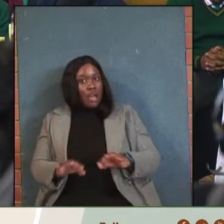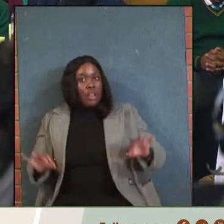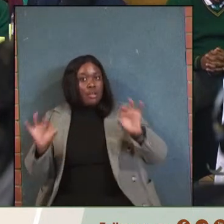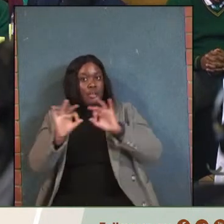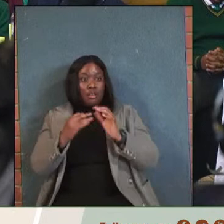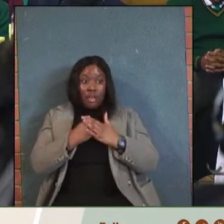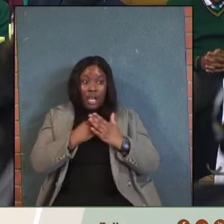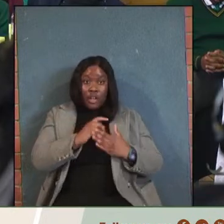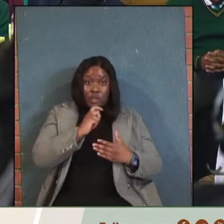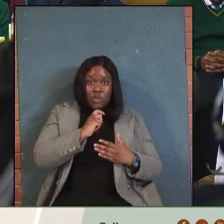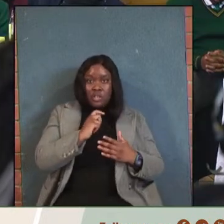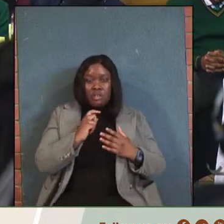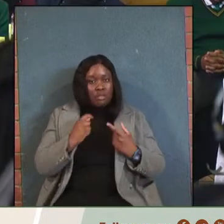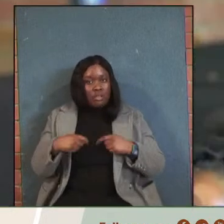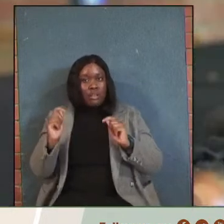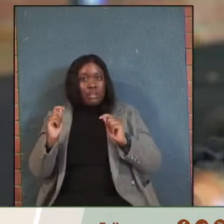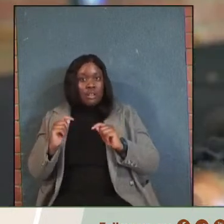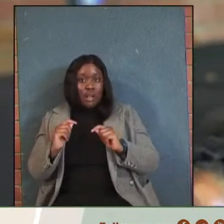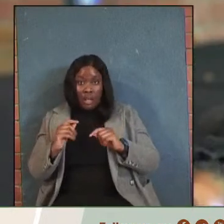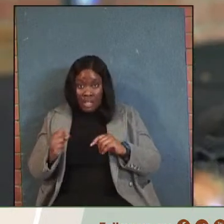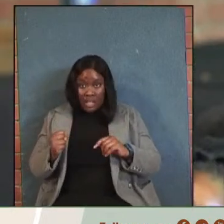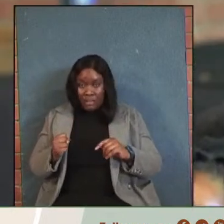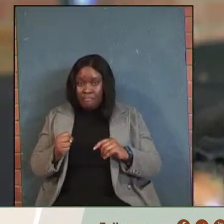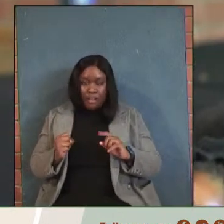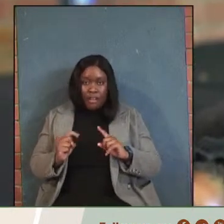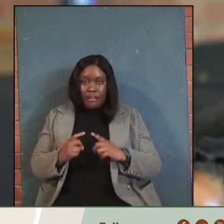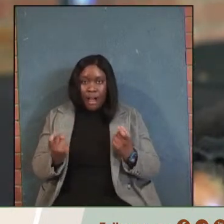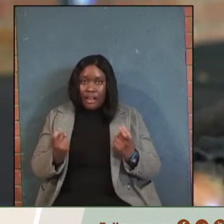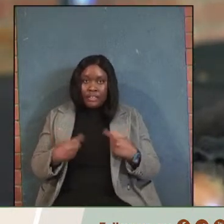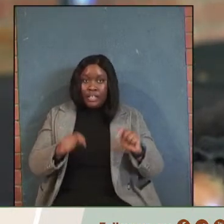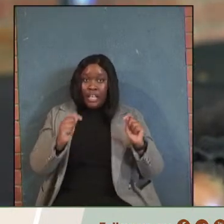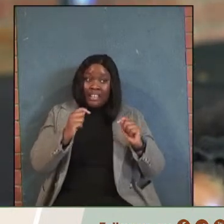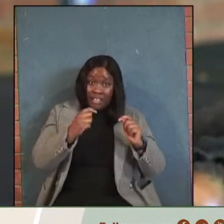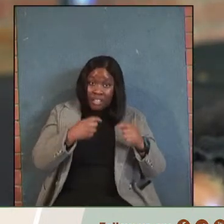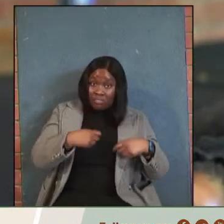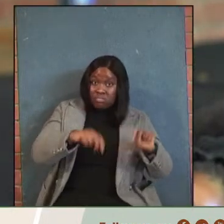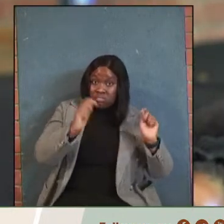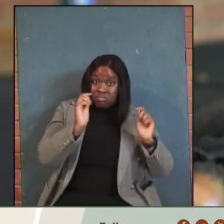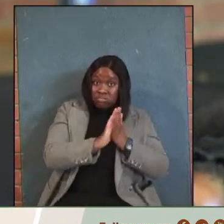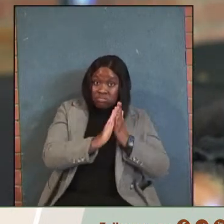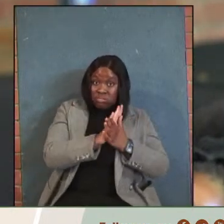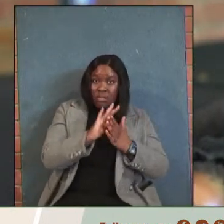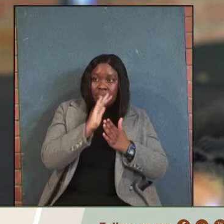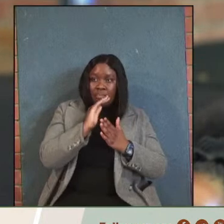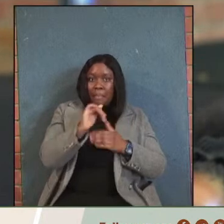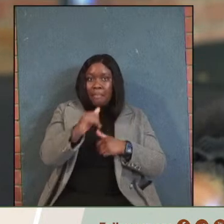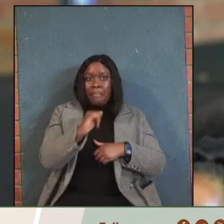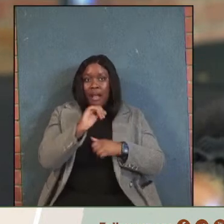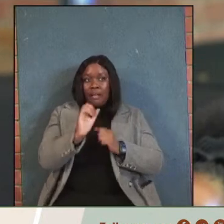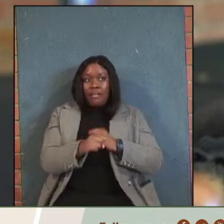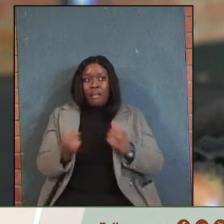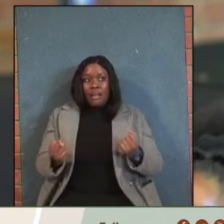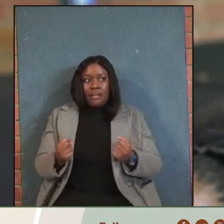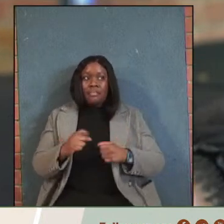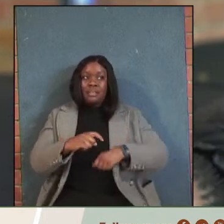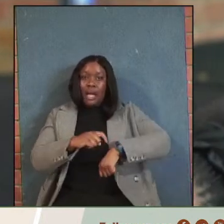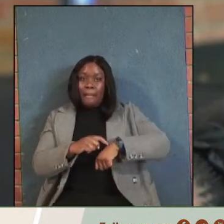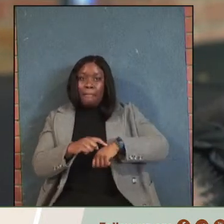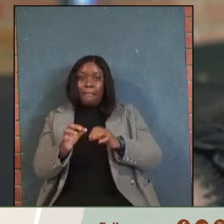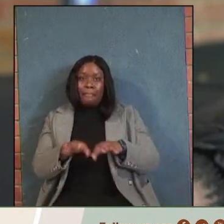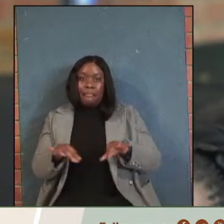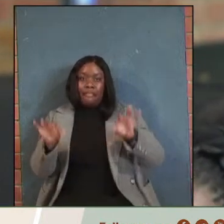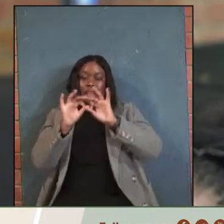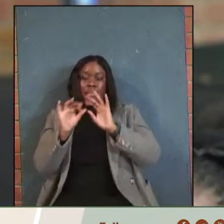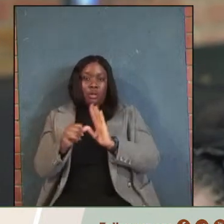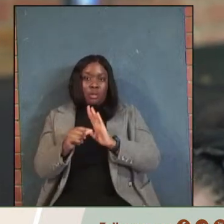keep it, but you can spend it. And once you've lost it, you can never get it back. Time. Time is very important. We cannot